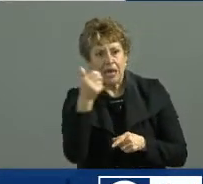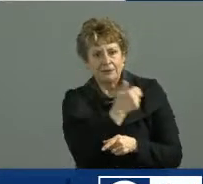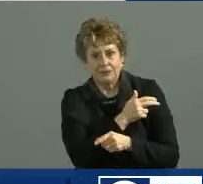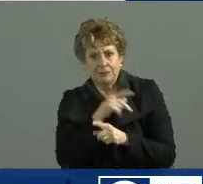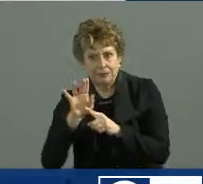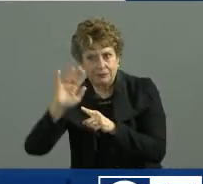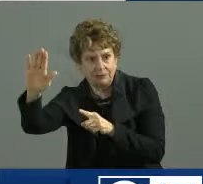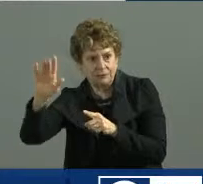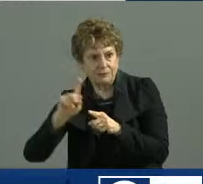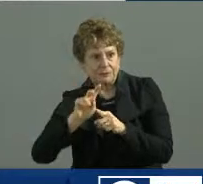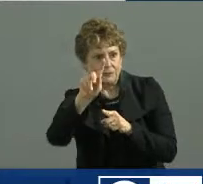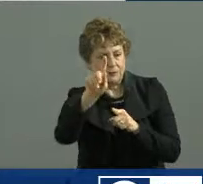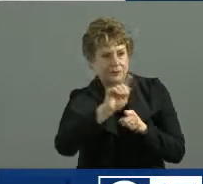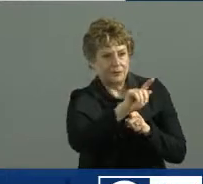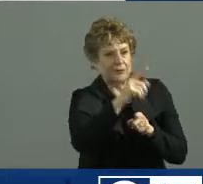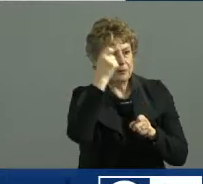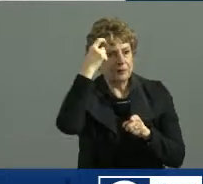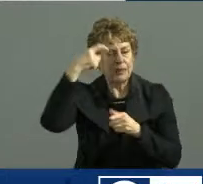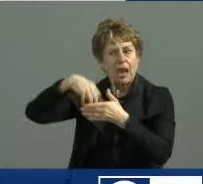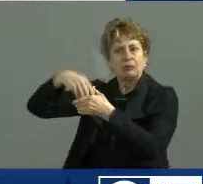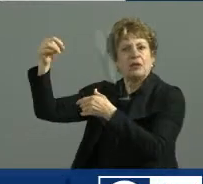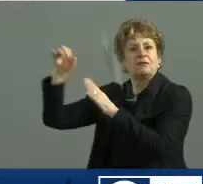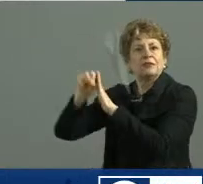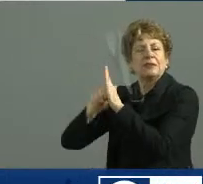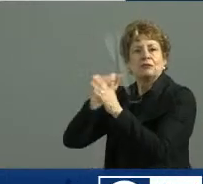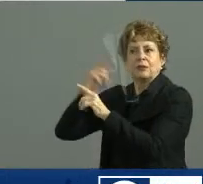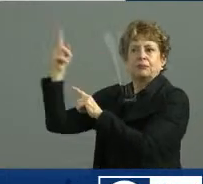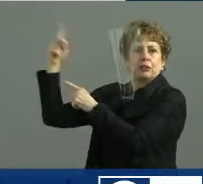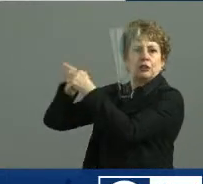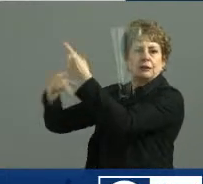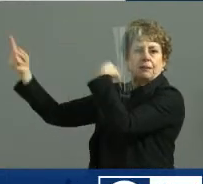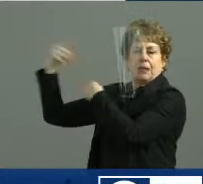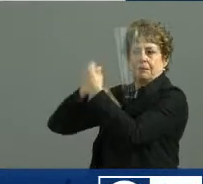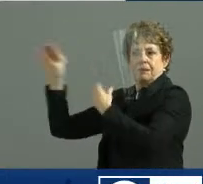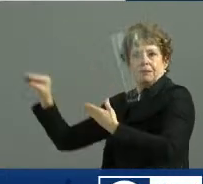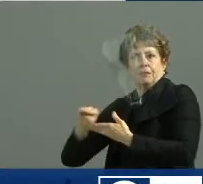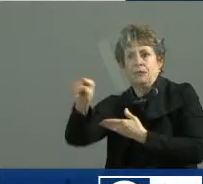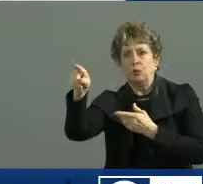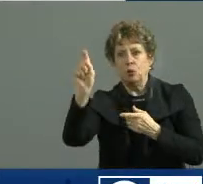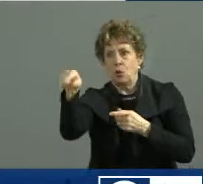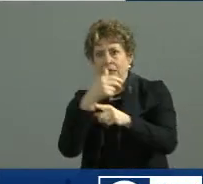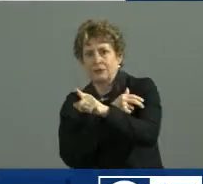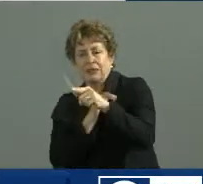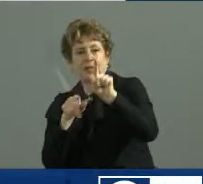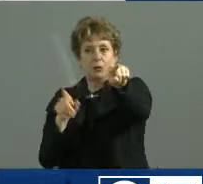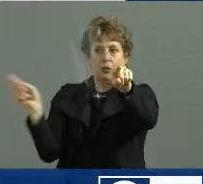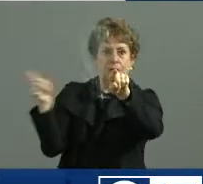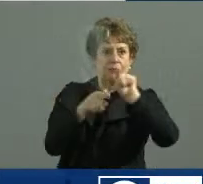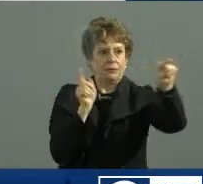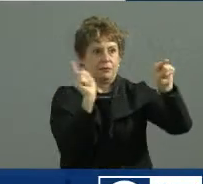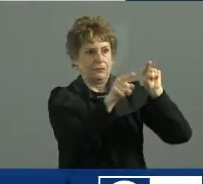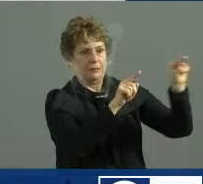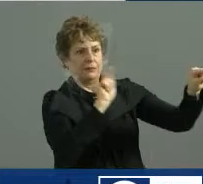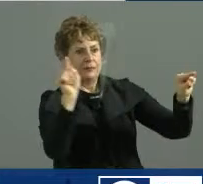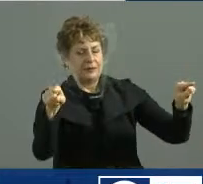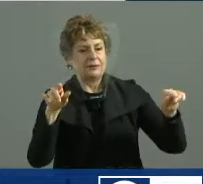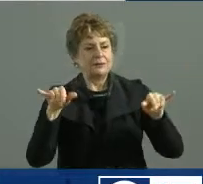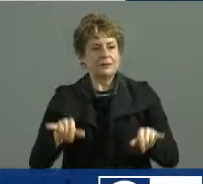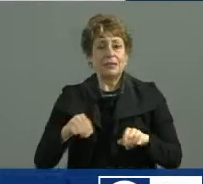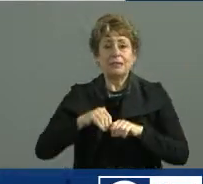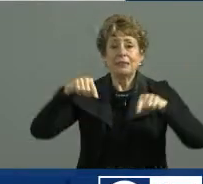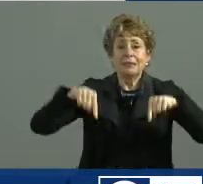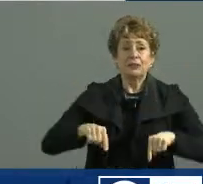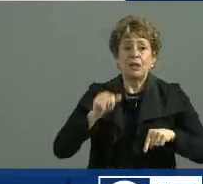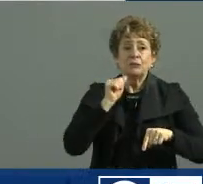of Arizona. We did not want to utilize Arizona healthcare providers in this initiative. And then they stay in Arizona on that site